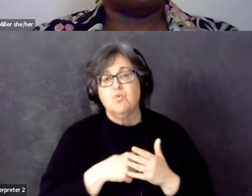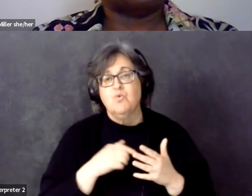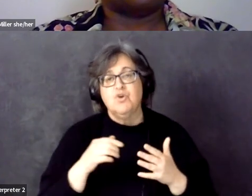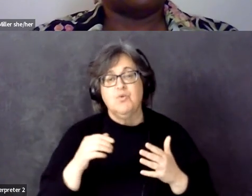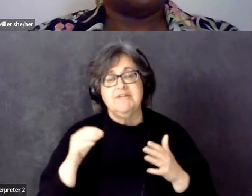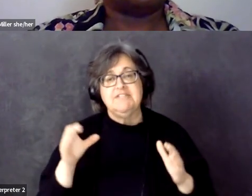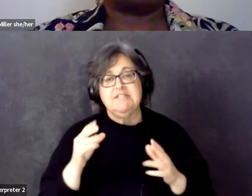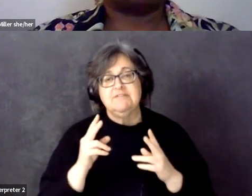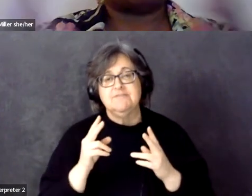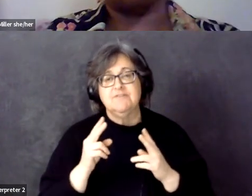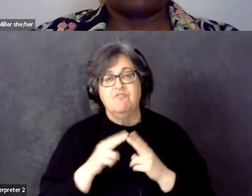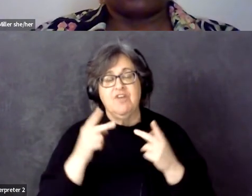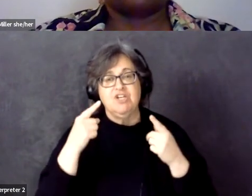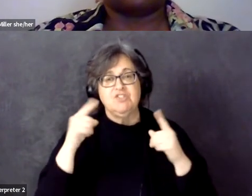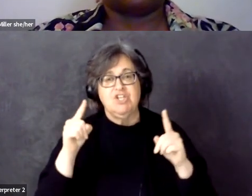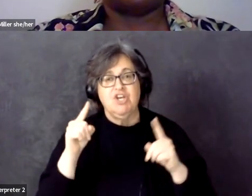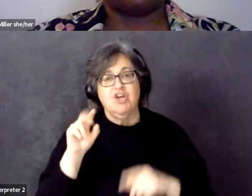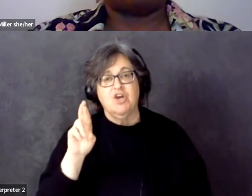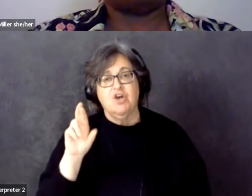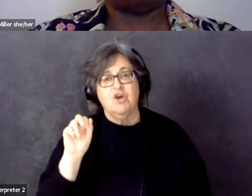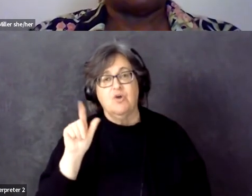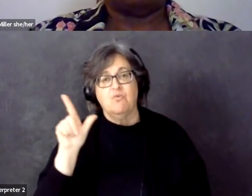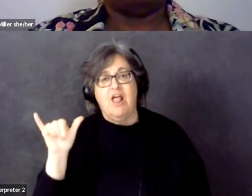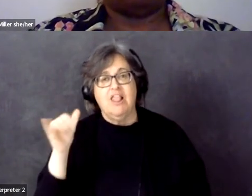a very successful rally,